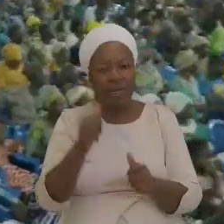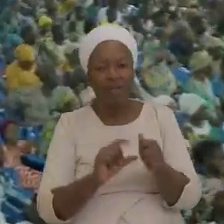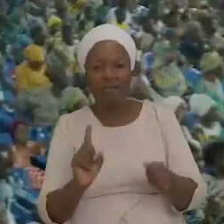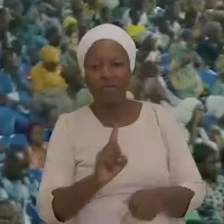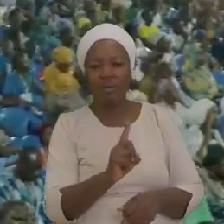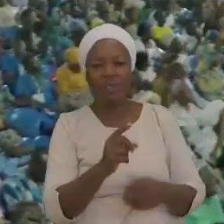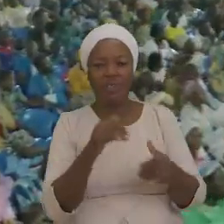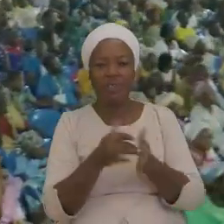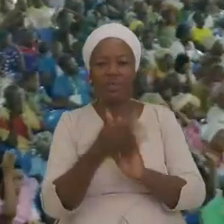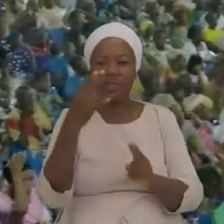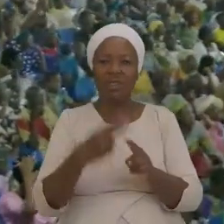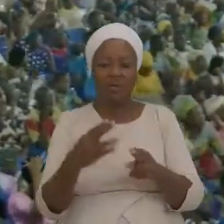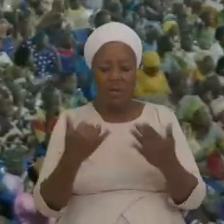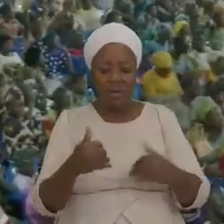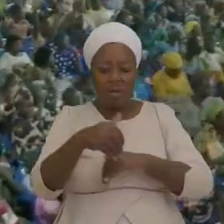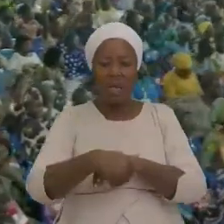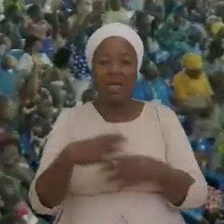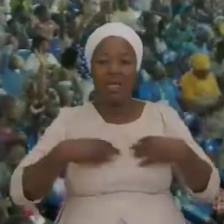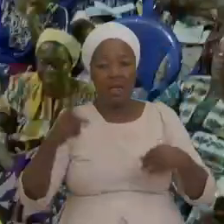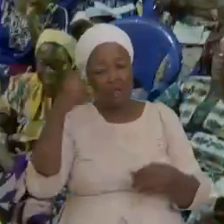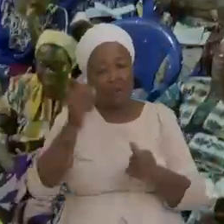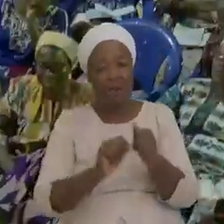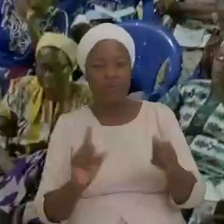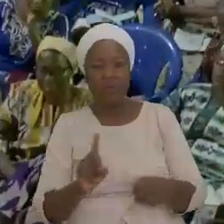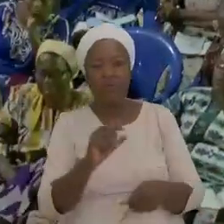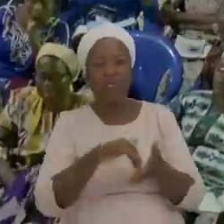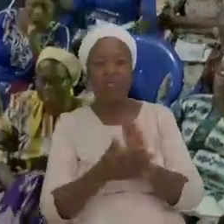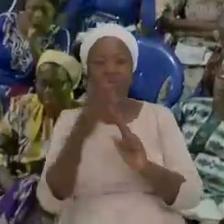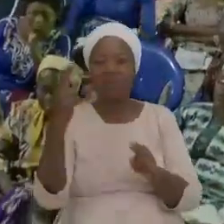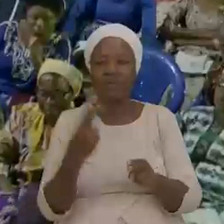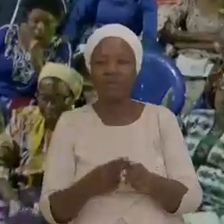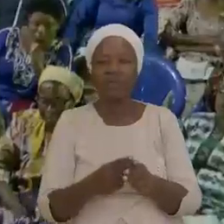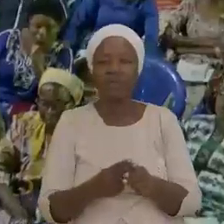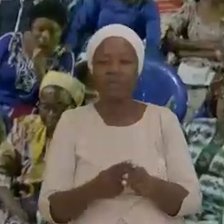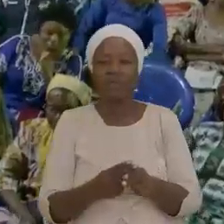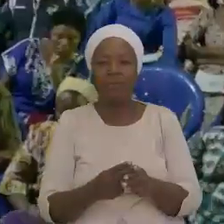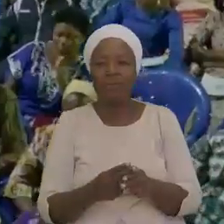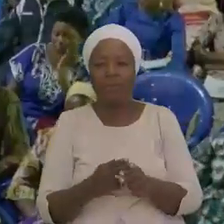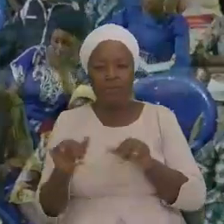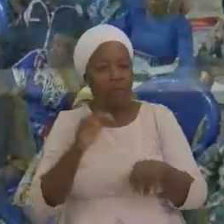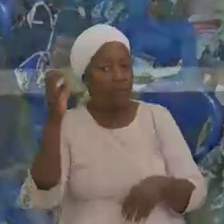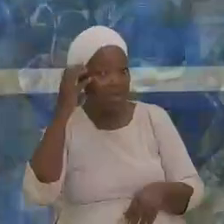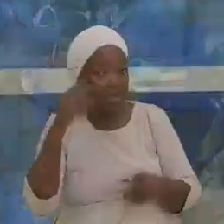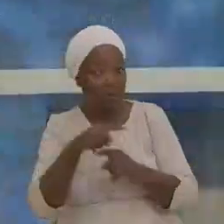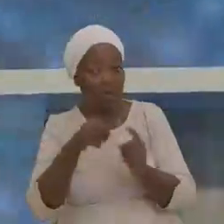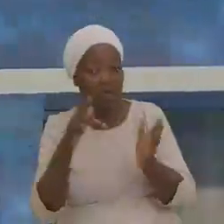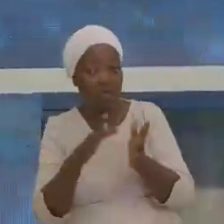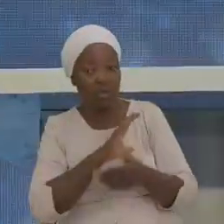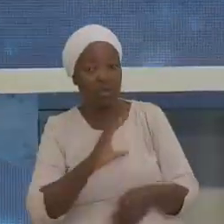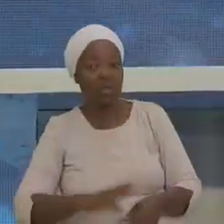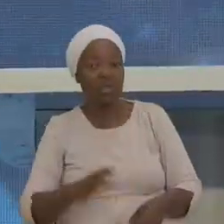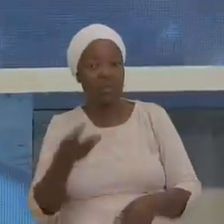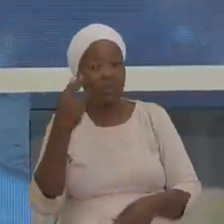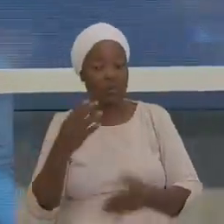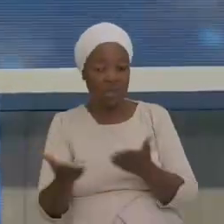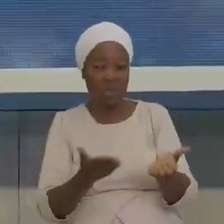Tonight, healing for everyone. Did you hear when Jesus was here?